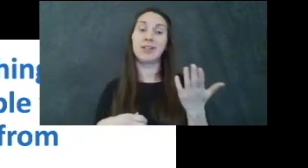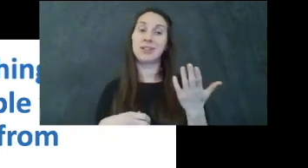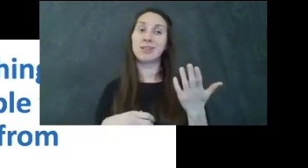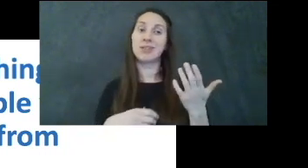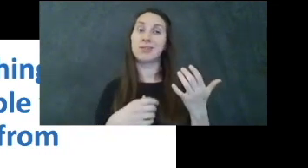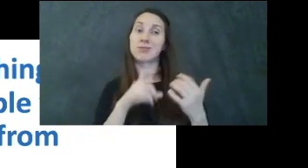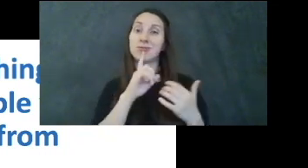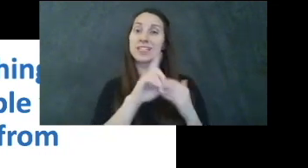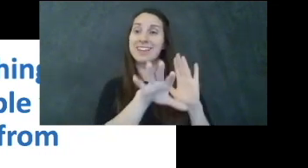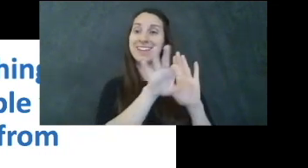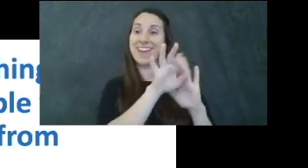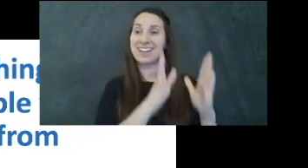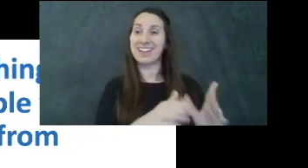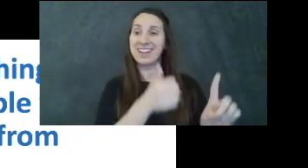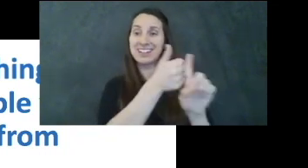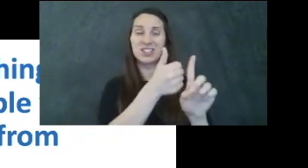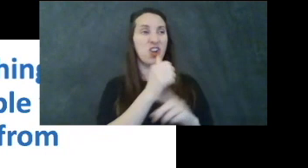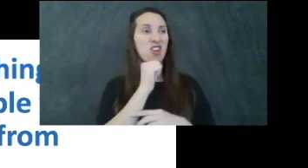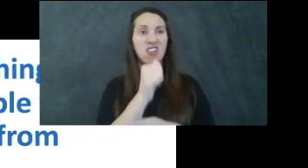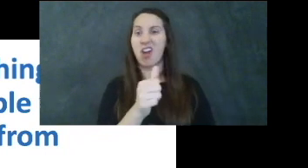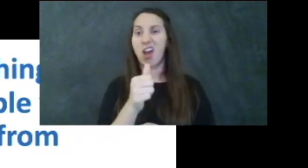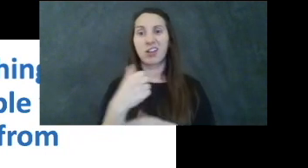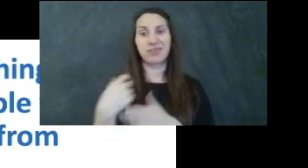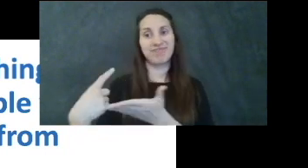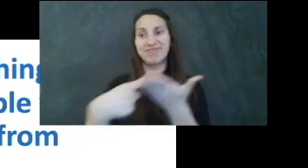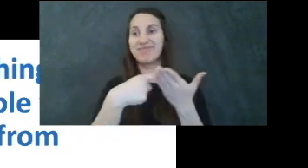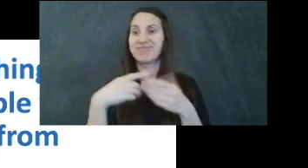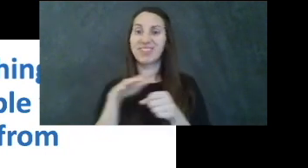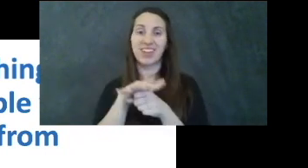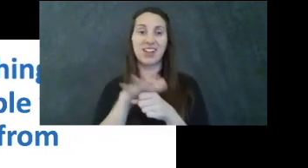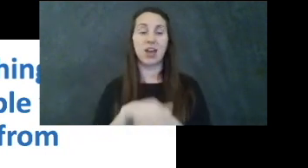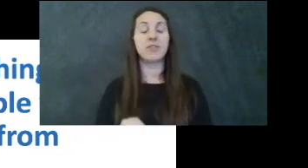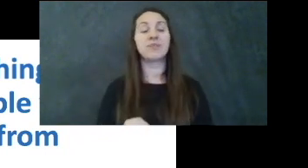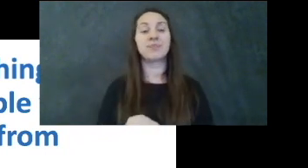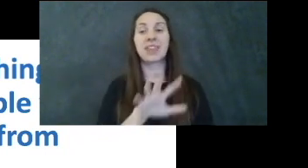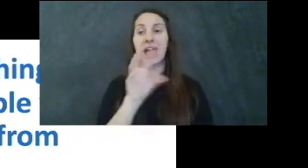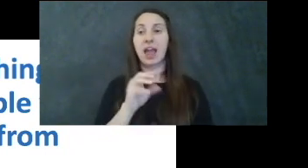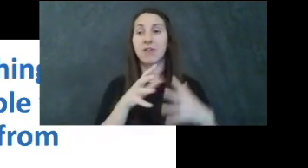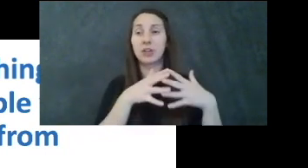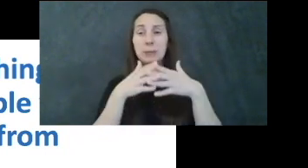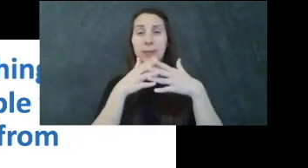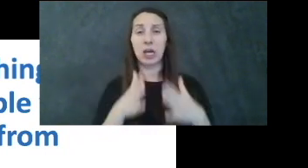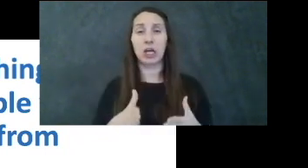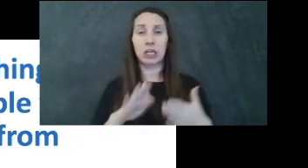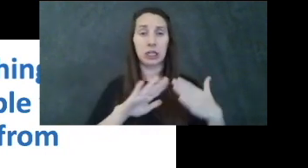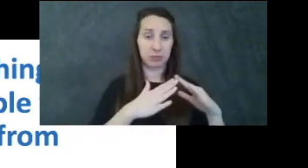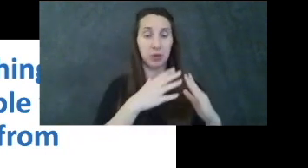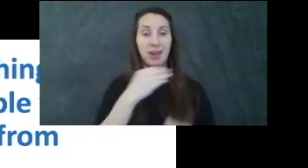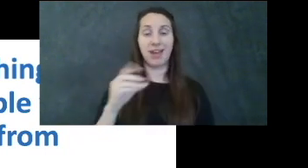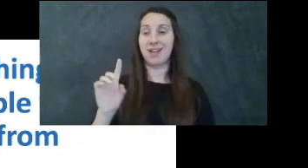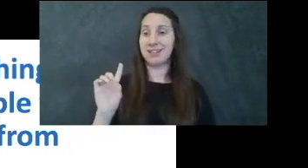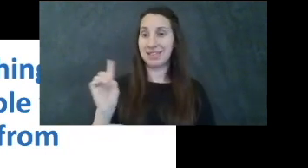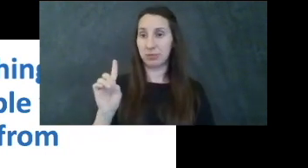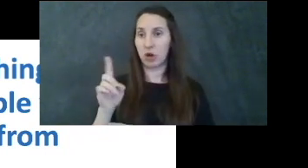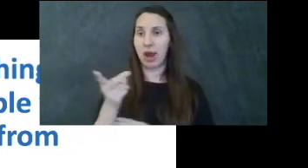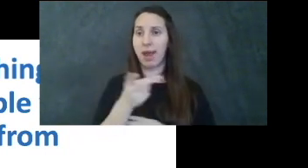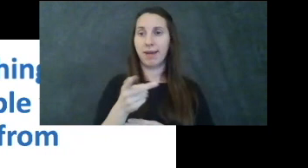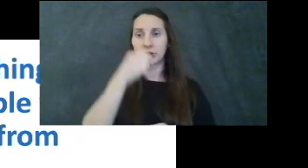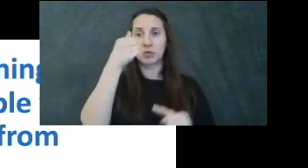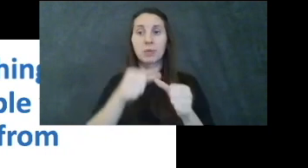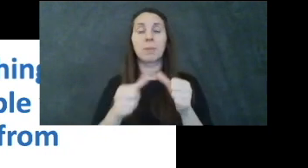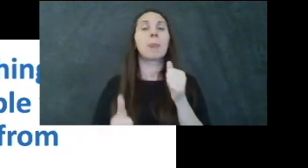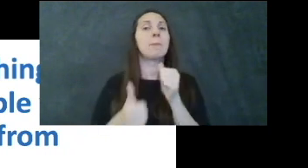enough about it. The African-American community and Democrats remembered the most people talking about the